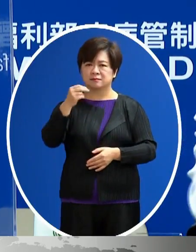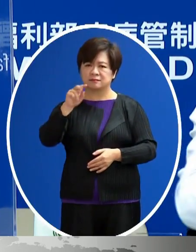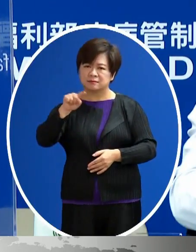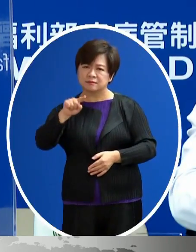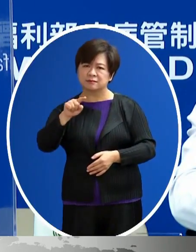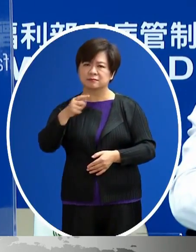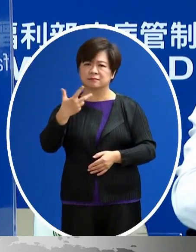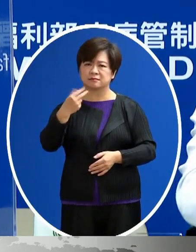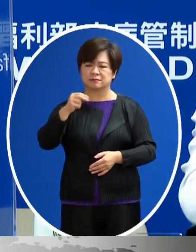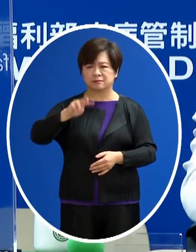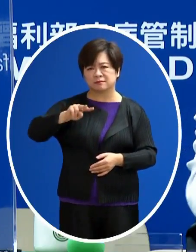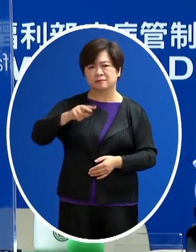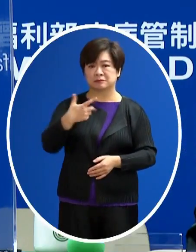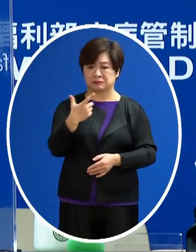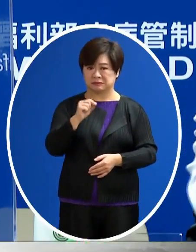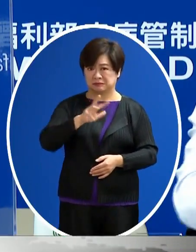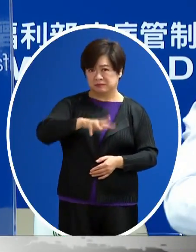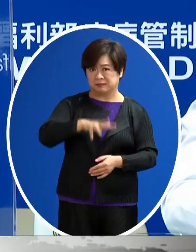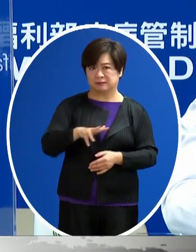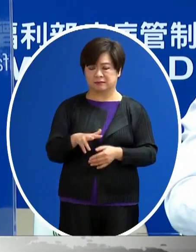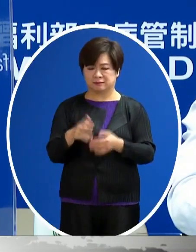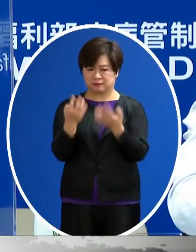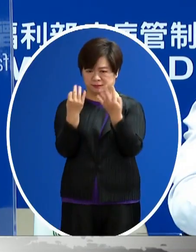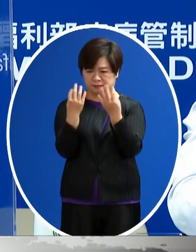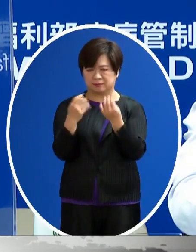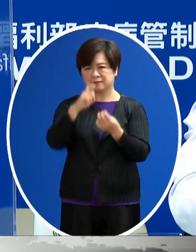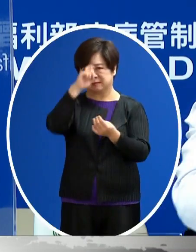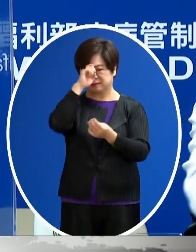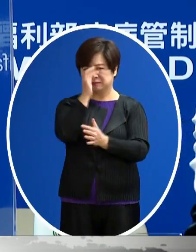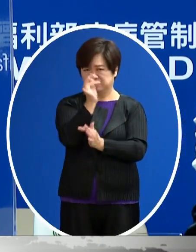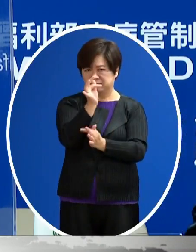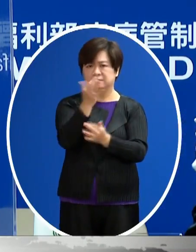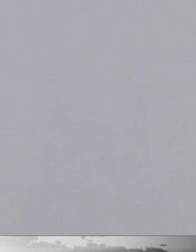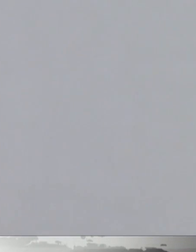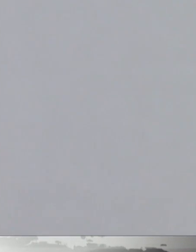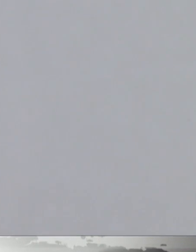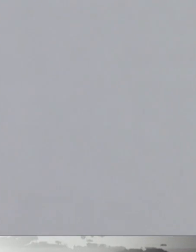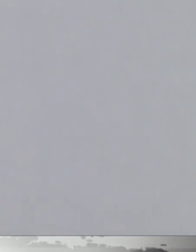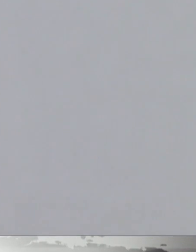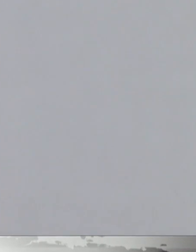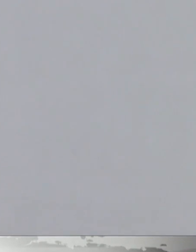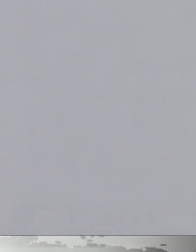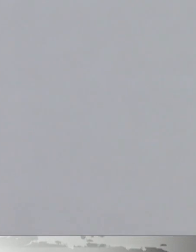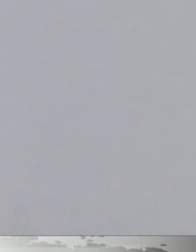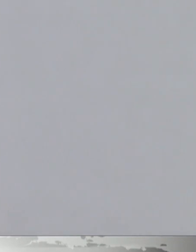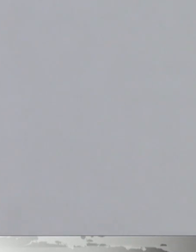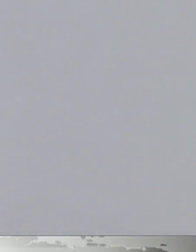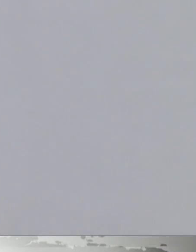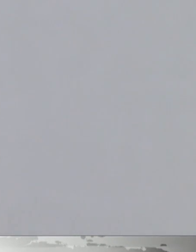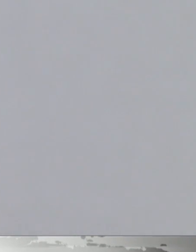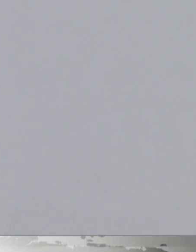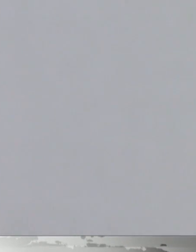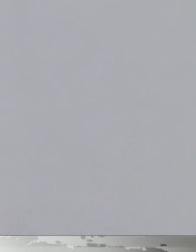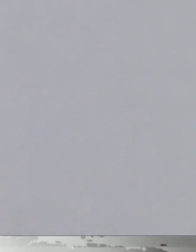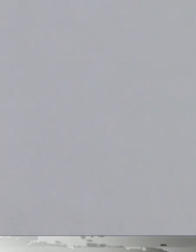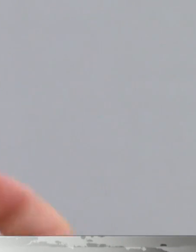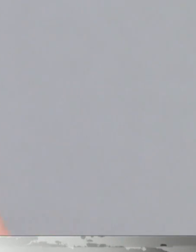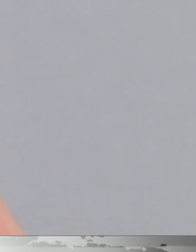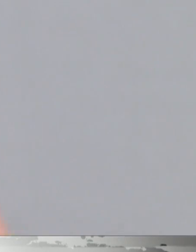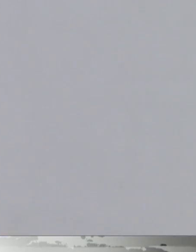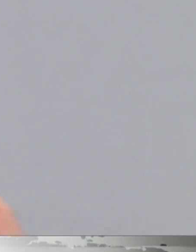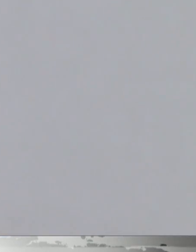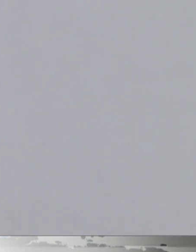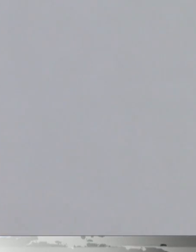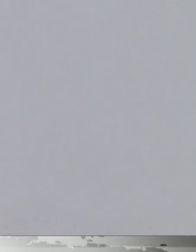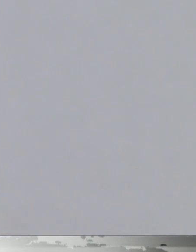that we know the exact numbers. That also reduces the number of deliveries. With vaccines in short supply, some people say